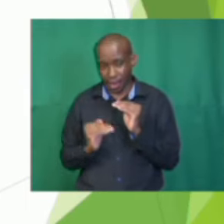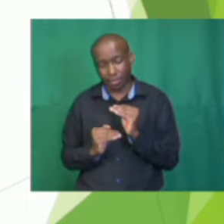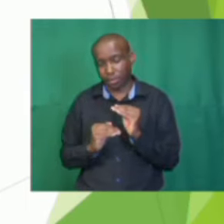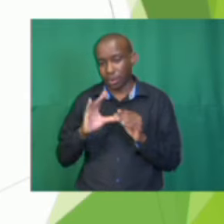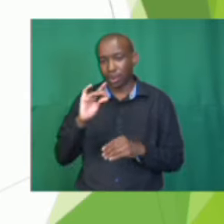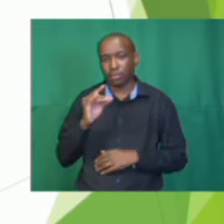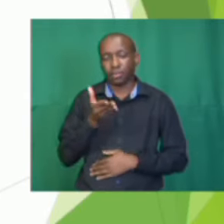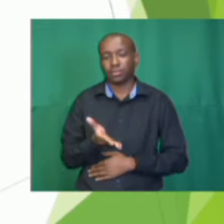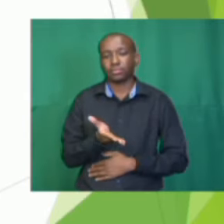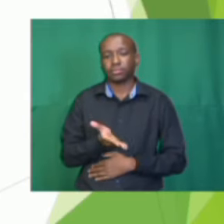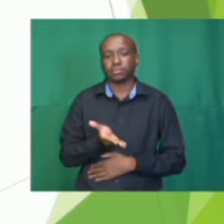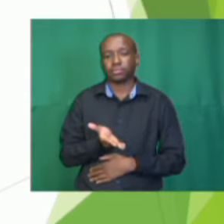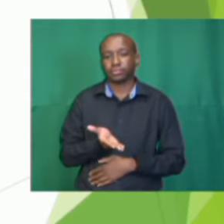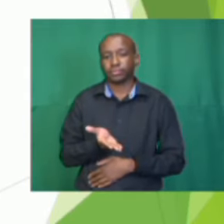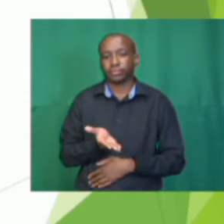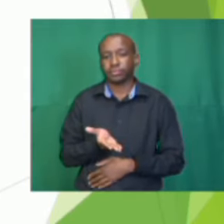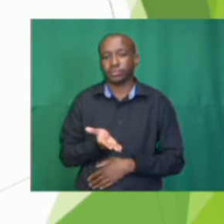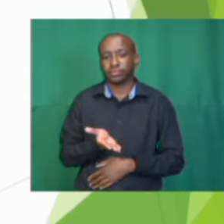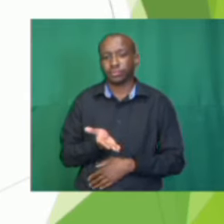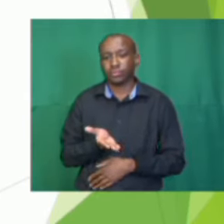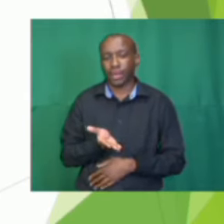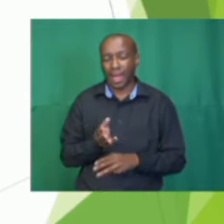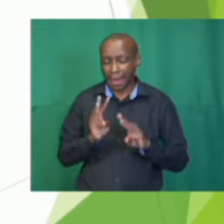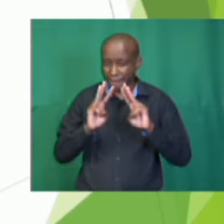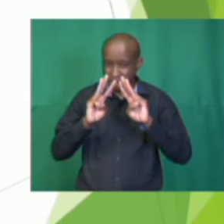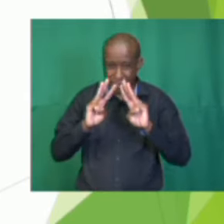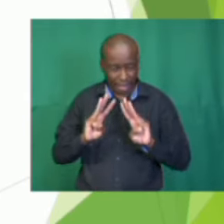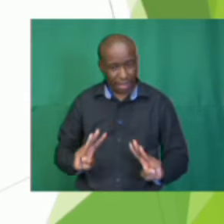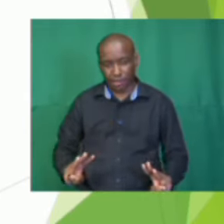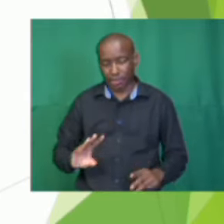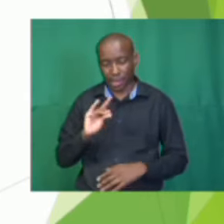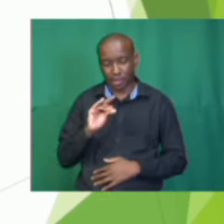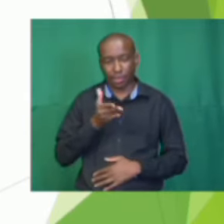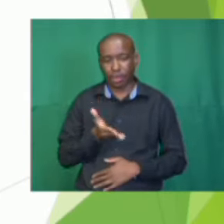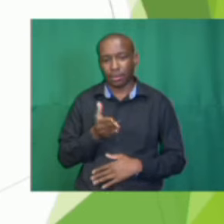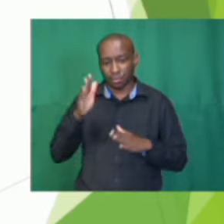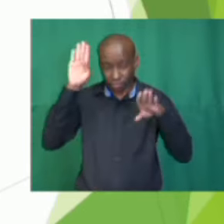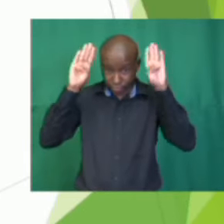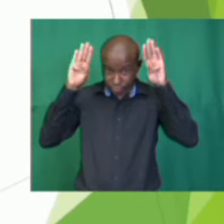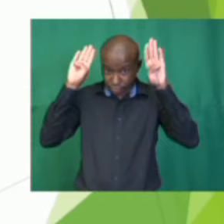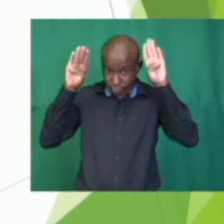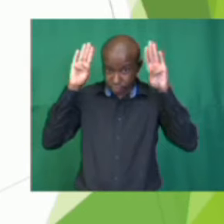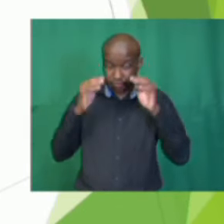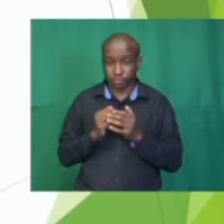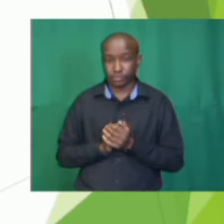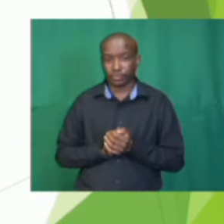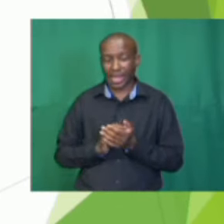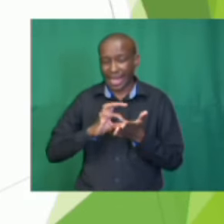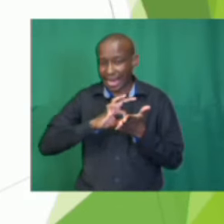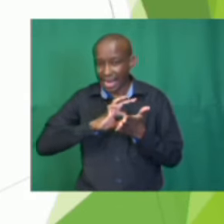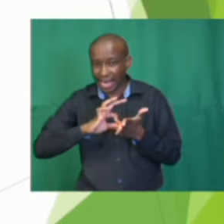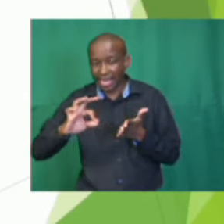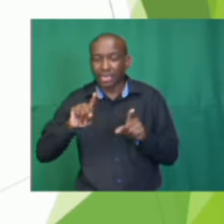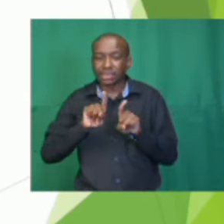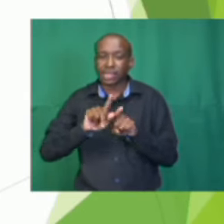animal. It's a peaceable animal. It represents purity. When